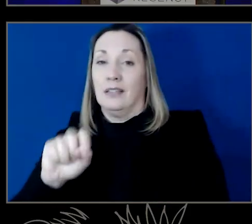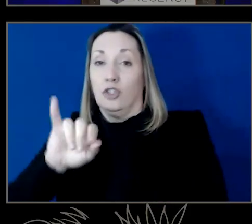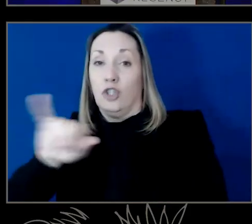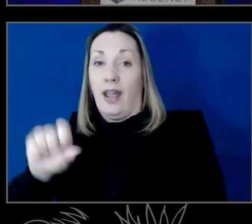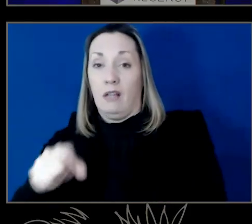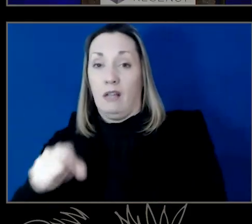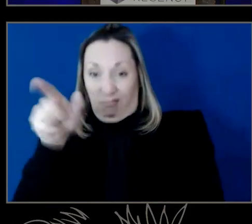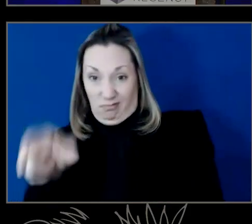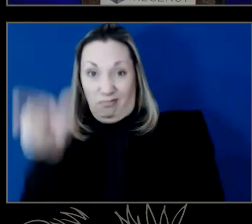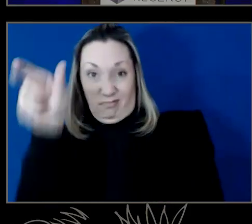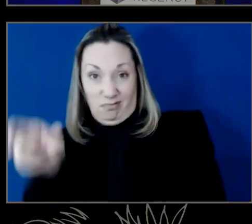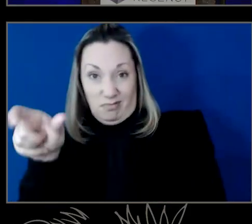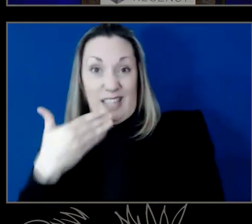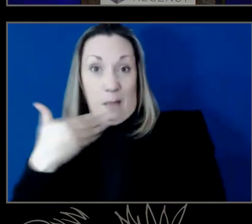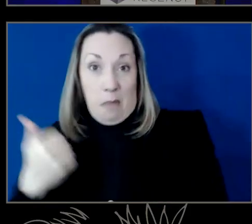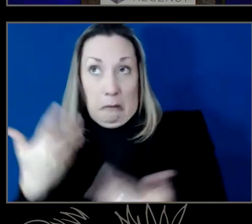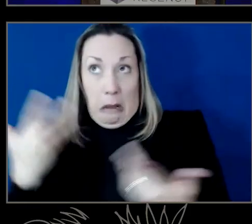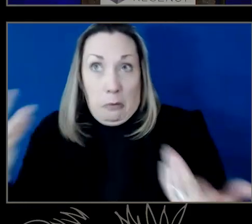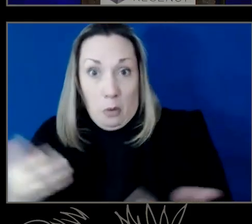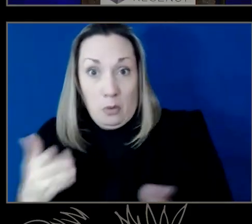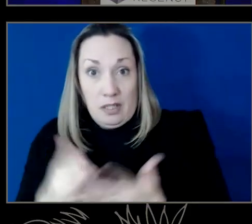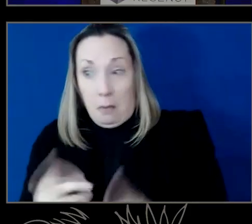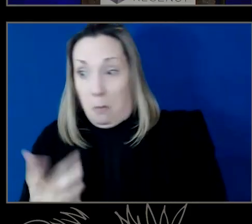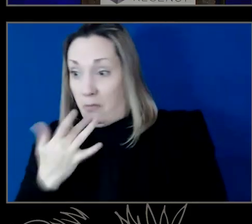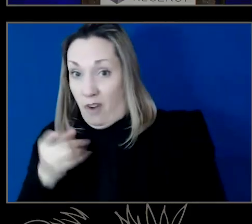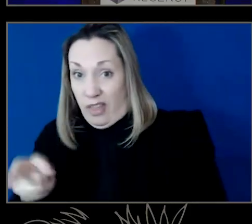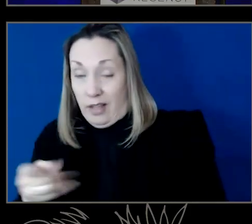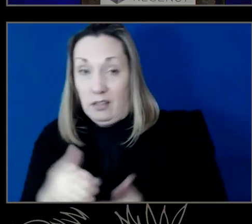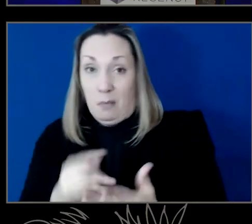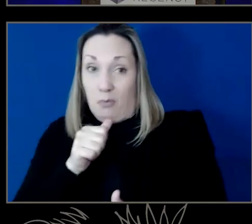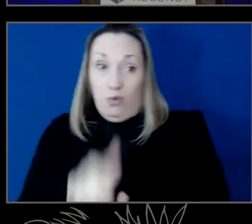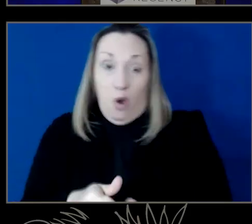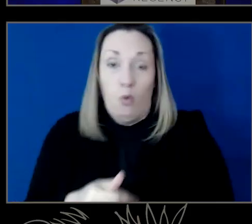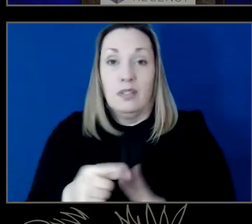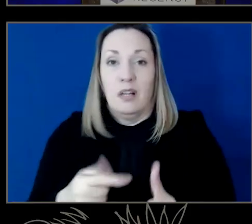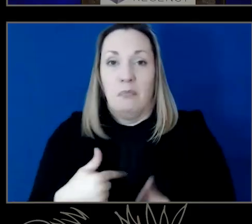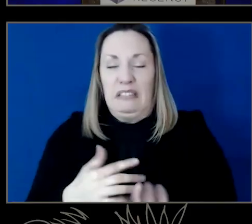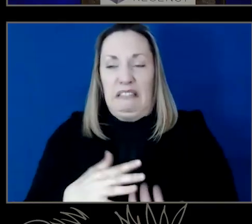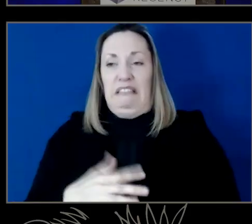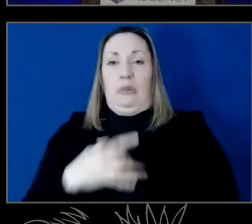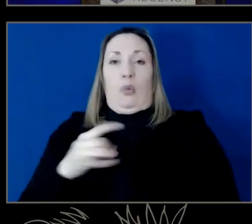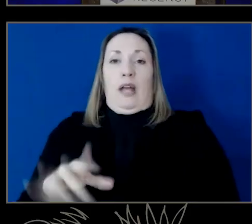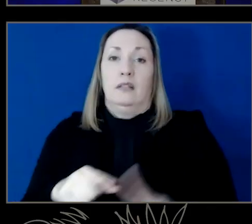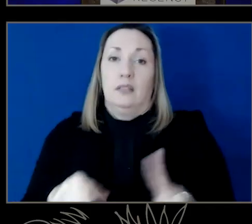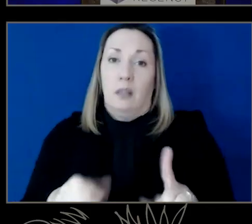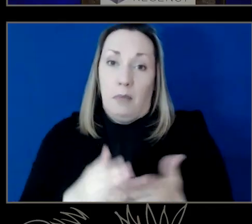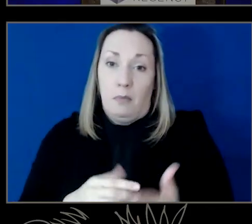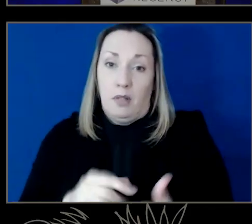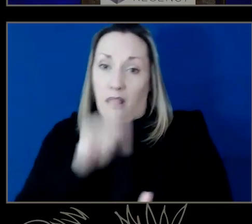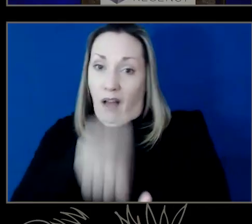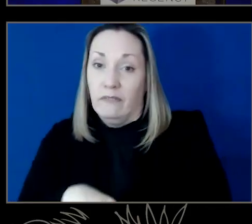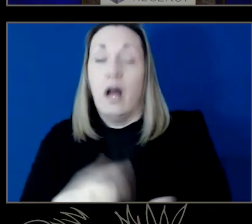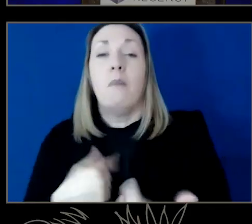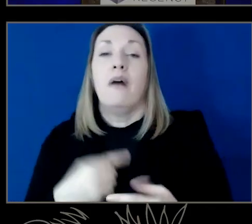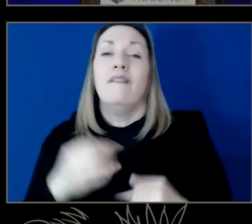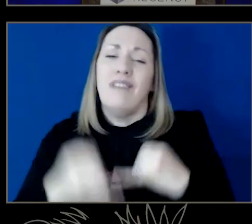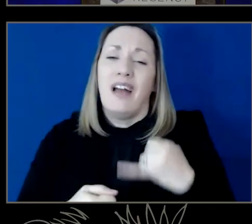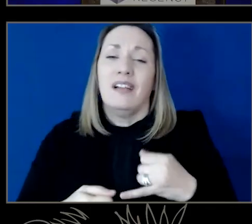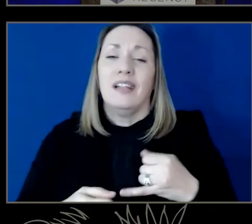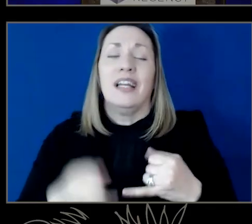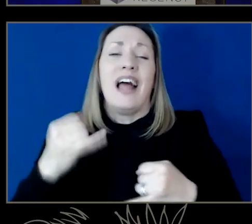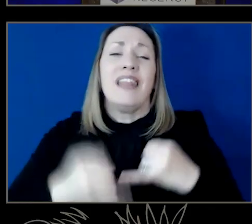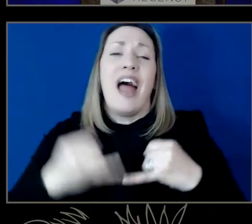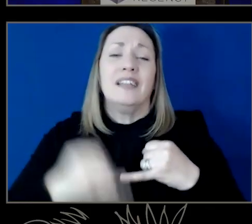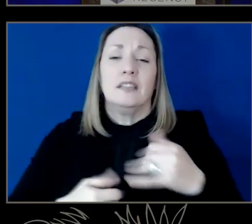know. They've got a bunch of page.tsx. Some people like this. Some people don't. Some people get the EU factor. Some people love this. But finally, the last thing